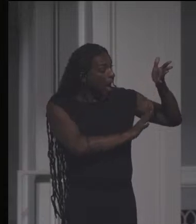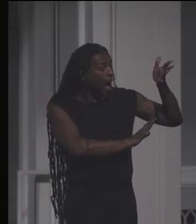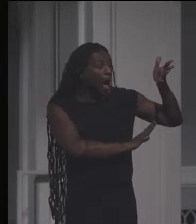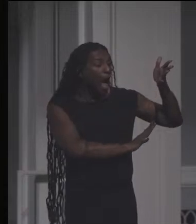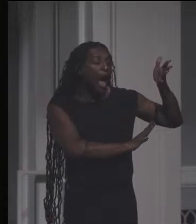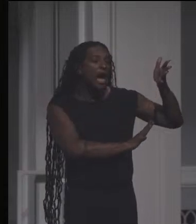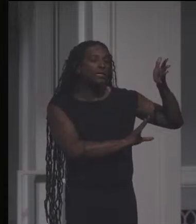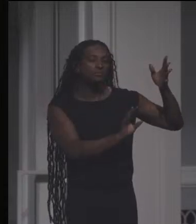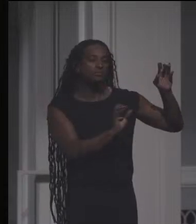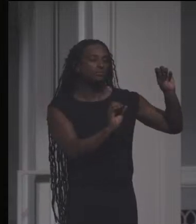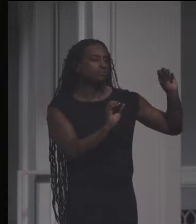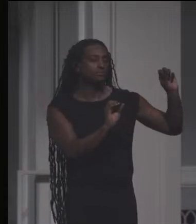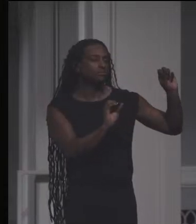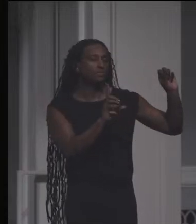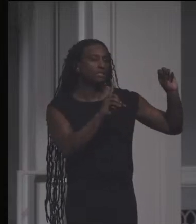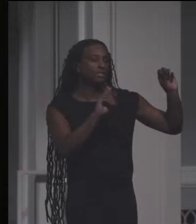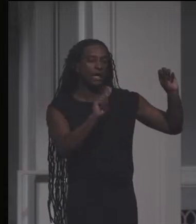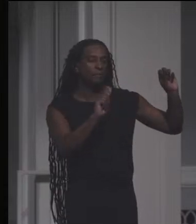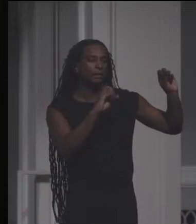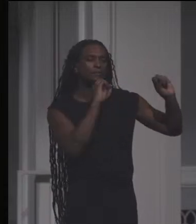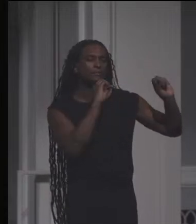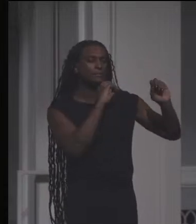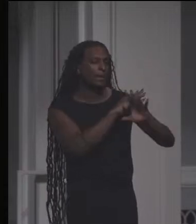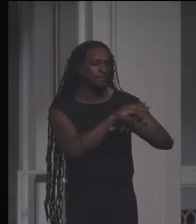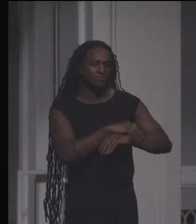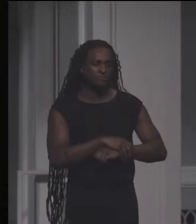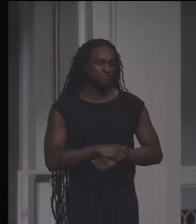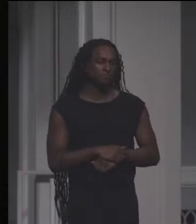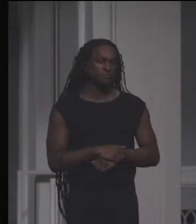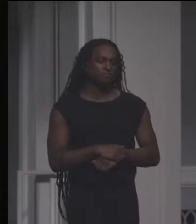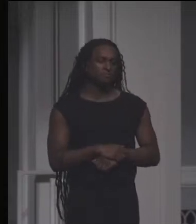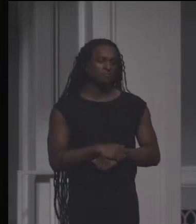one is disabled.